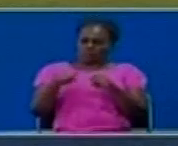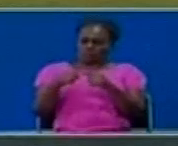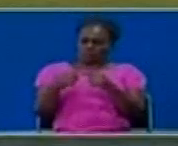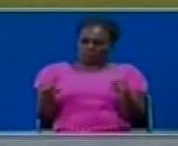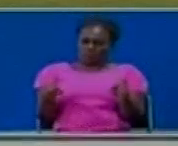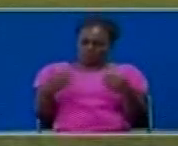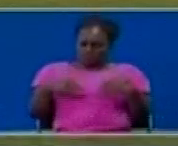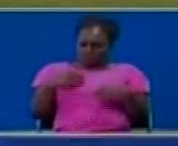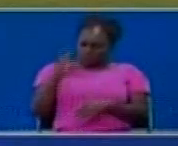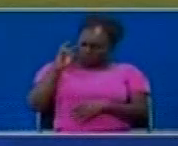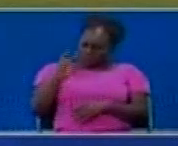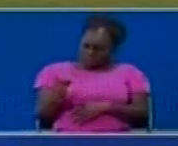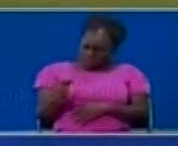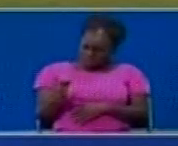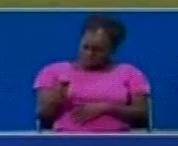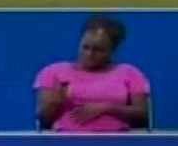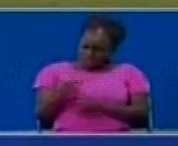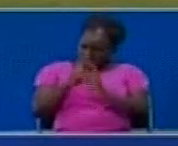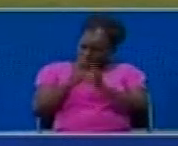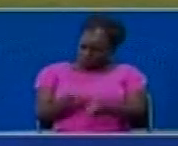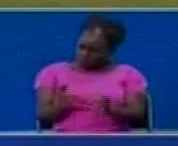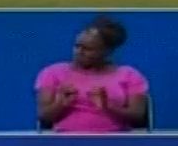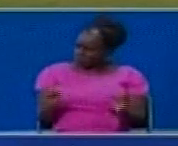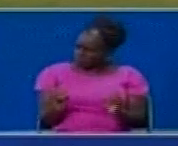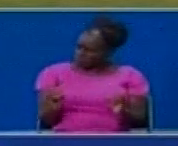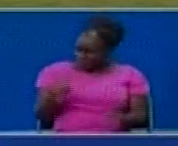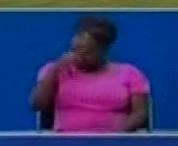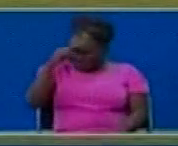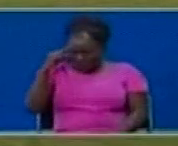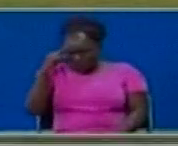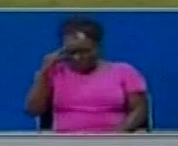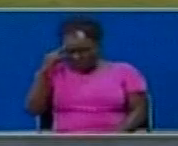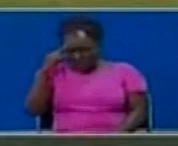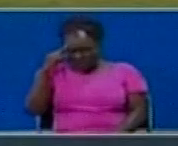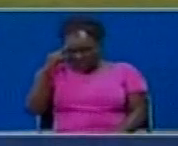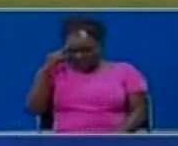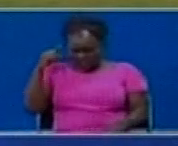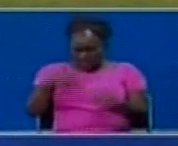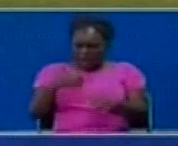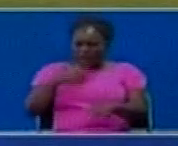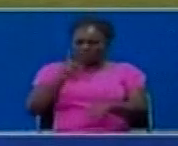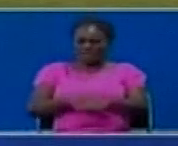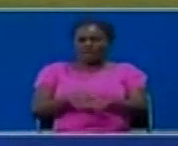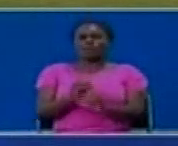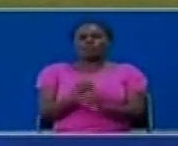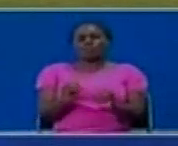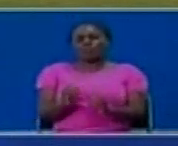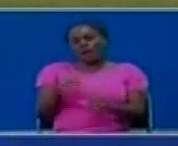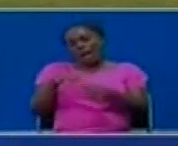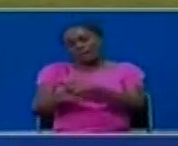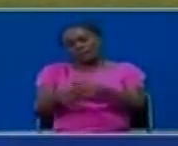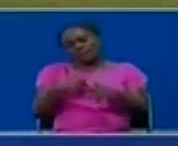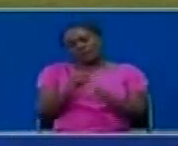may not be able to read the Auditor General's report, right? Because it may be beyond them. They may not have the time. They may not even have access to